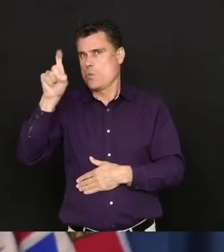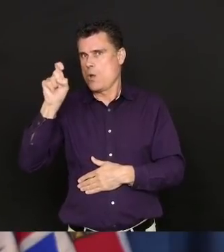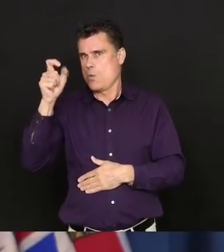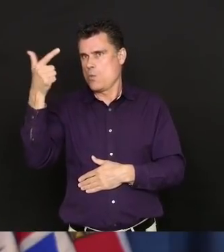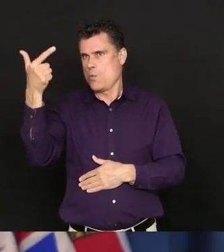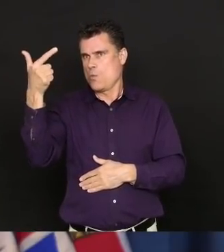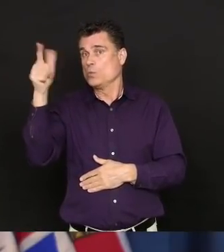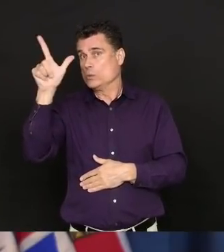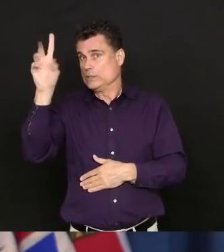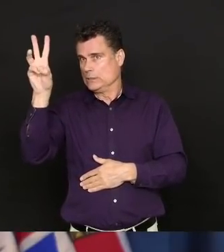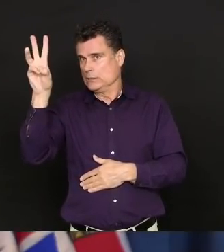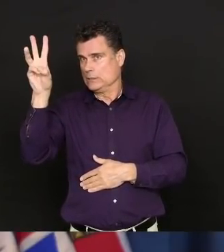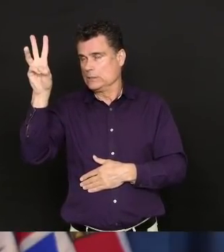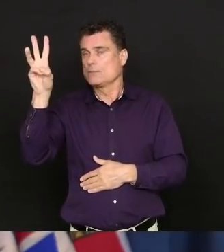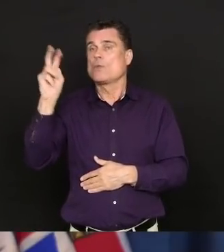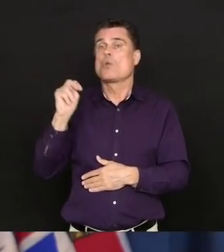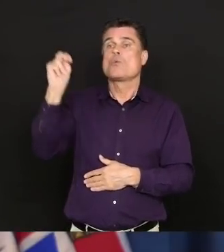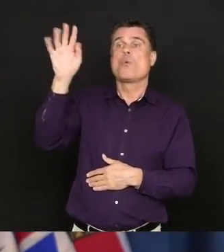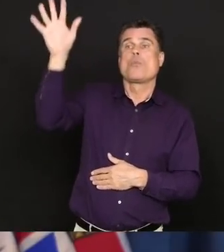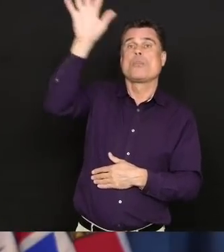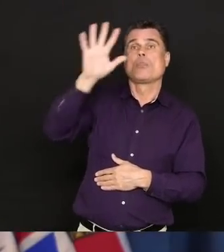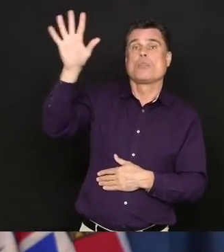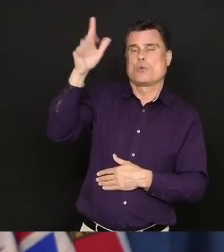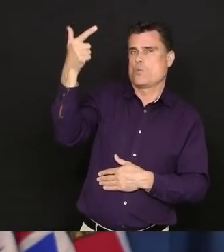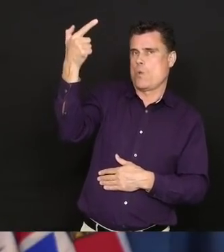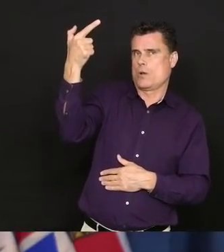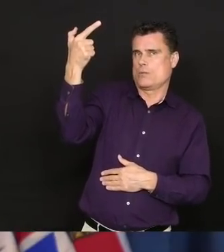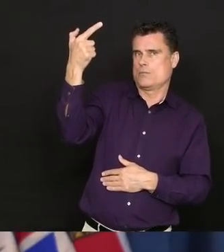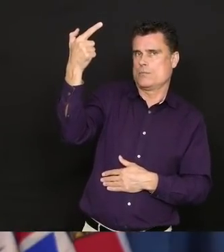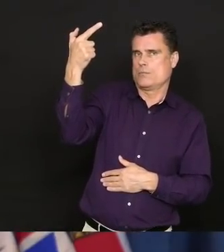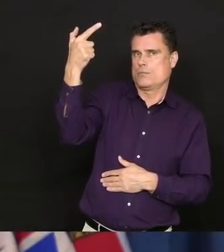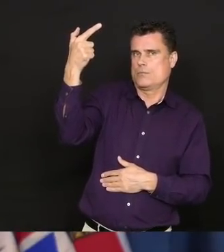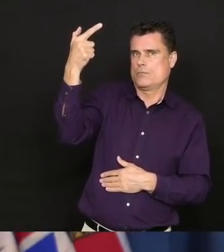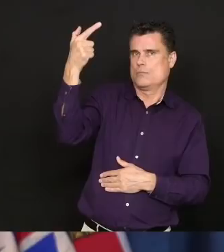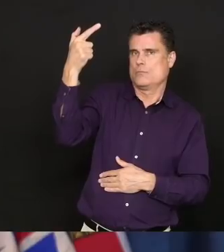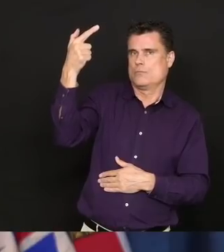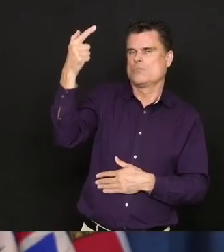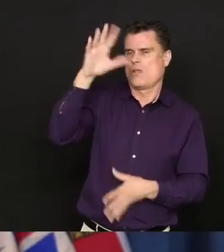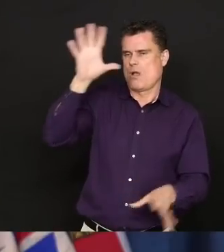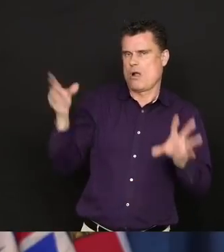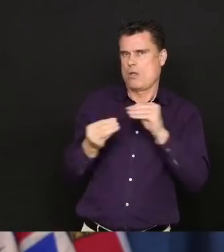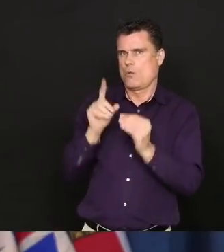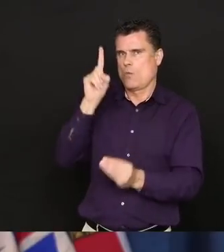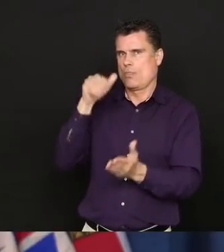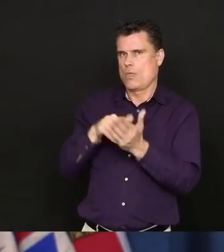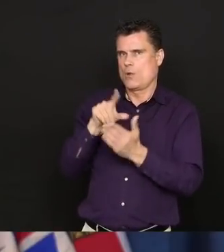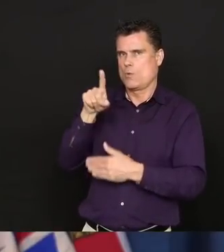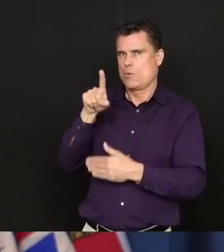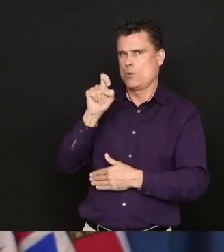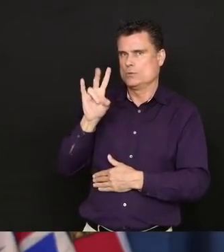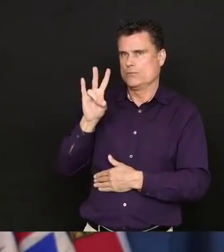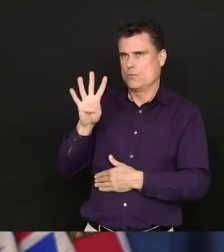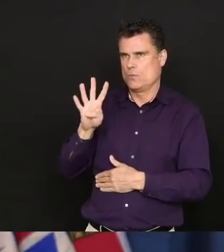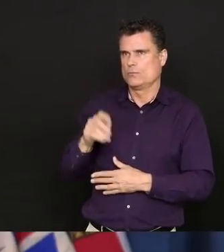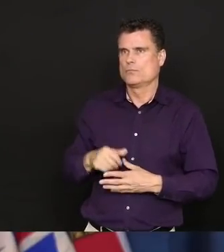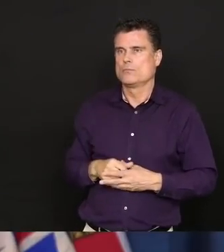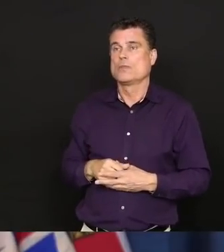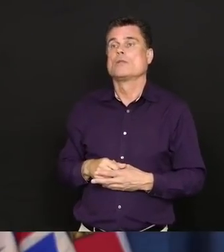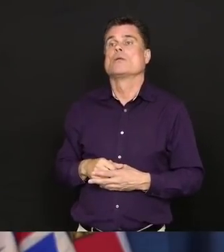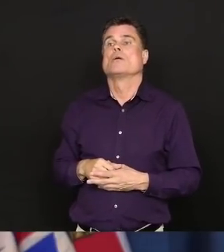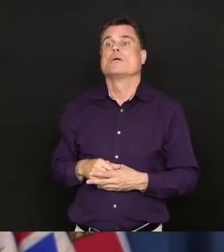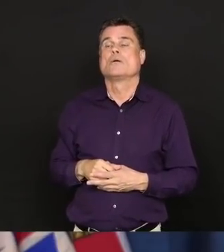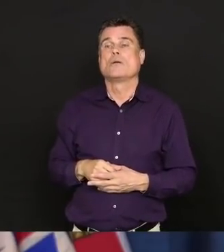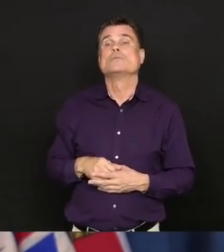Region, and 21 in Northern Health Region. We have one additional long-term care home outbreak, bringing that total